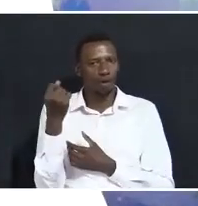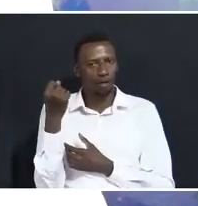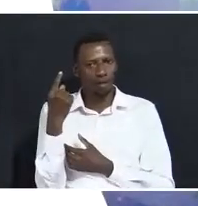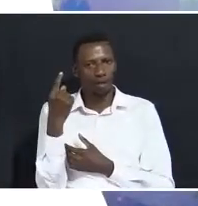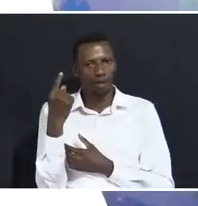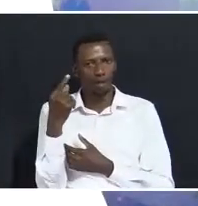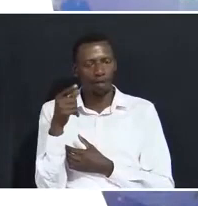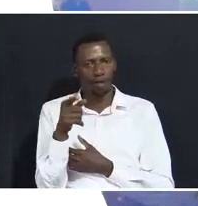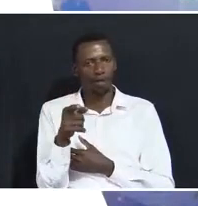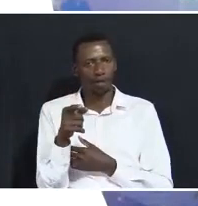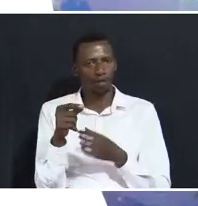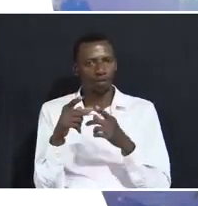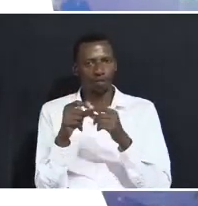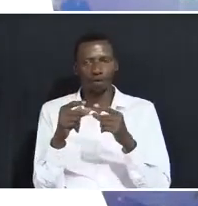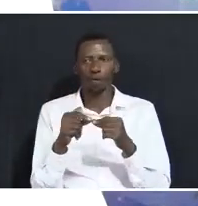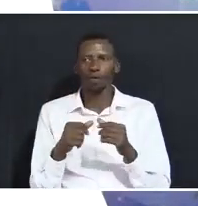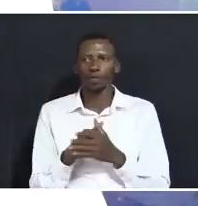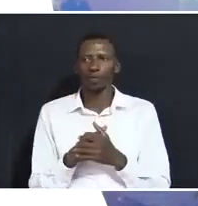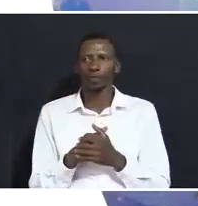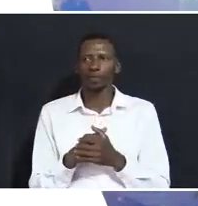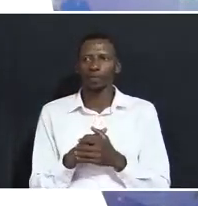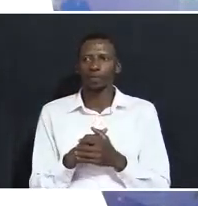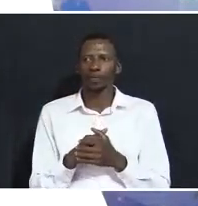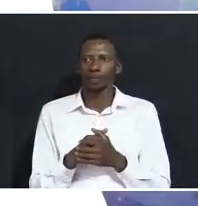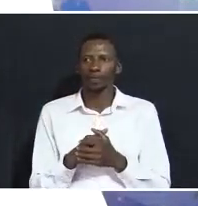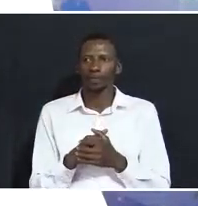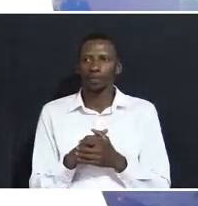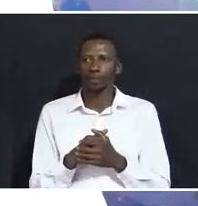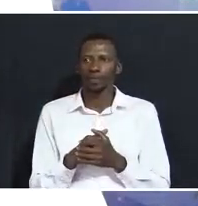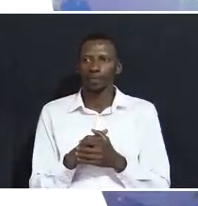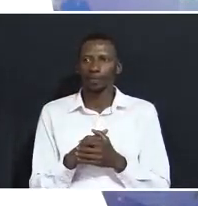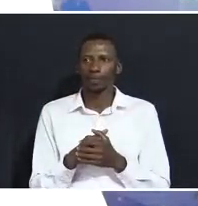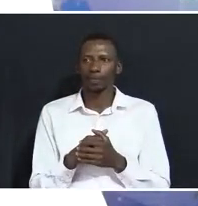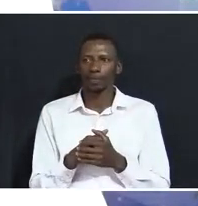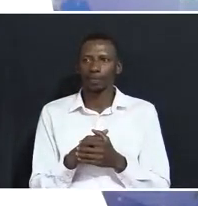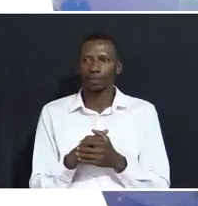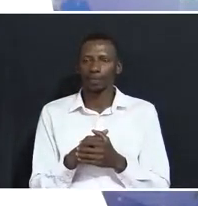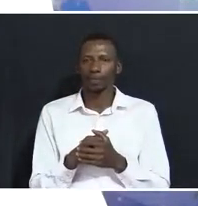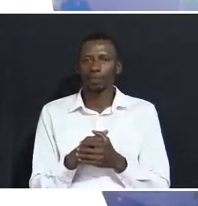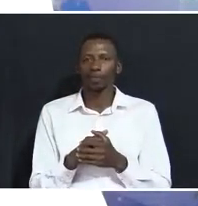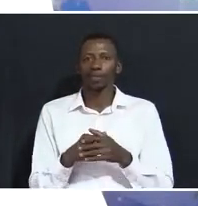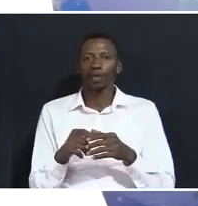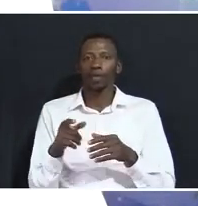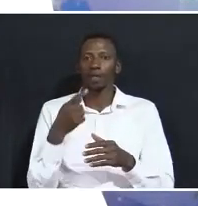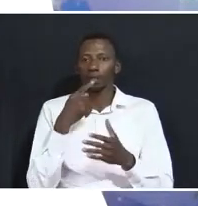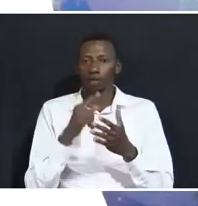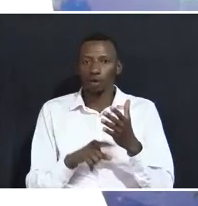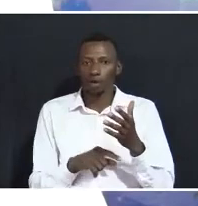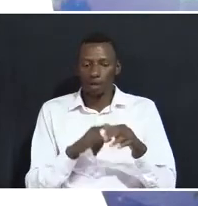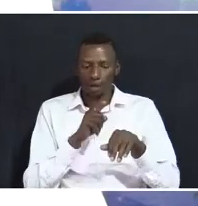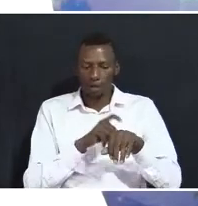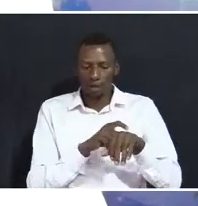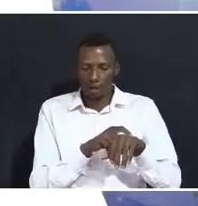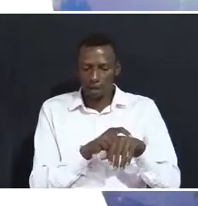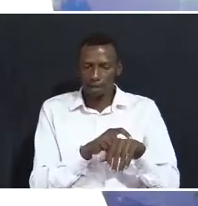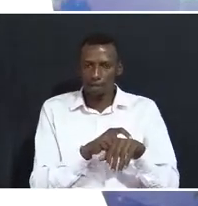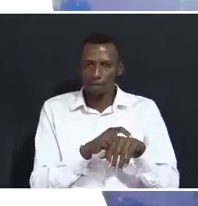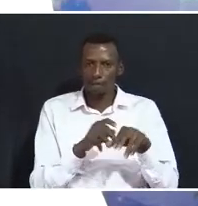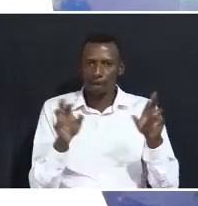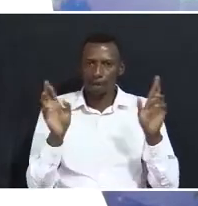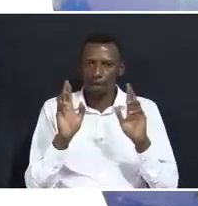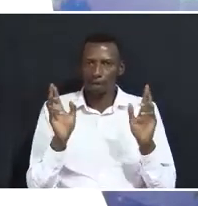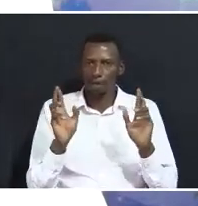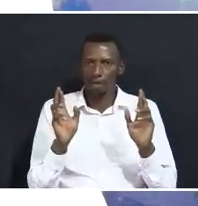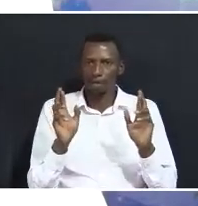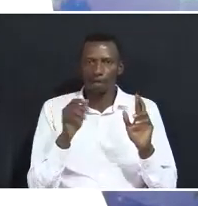51. Words in hearing them properly. Now it says when the time had come,